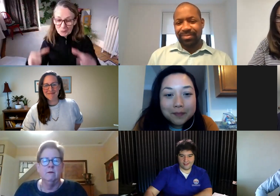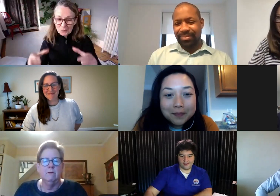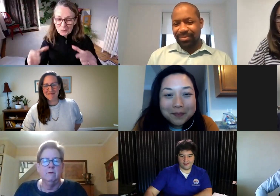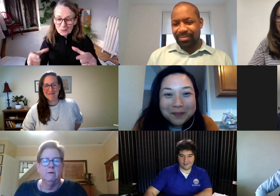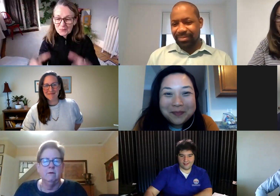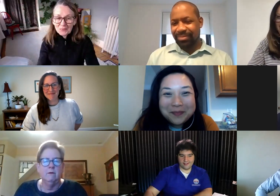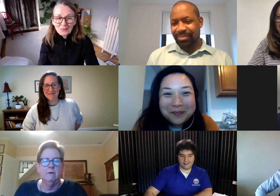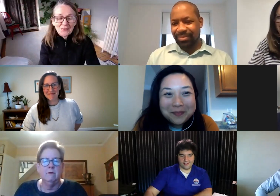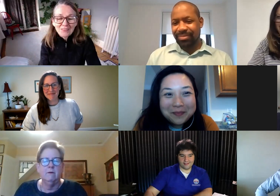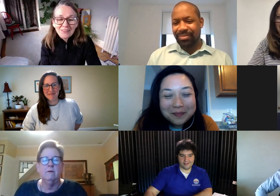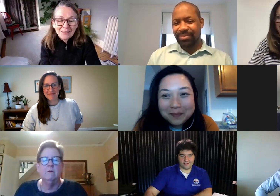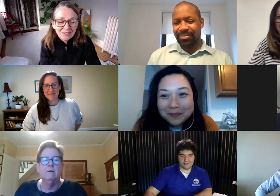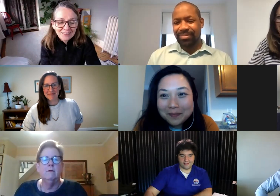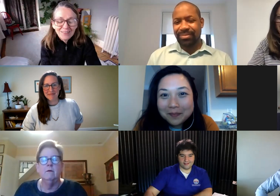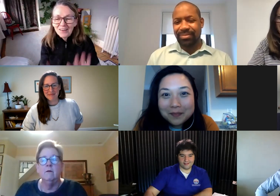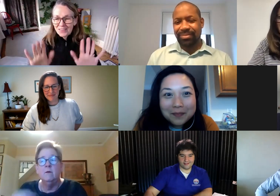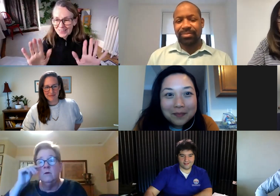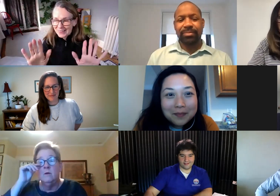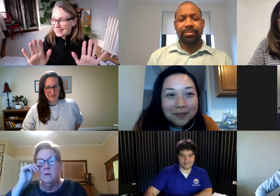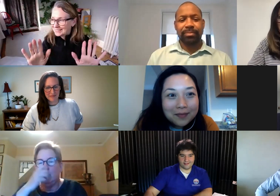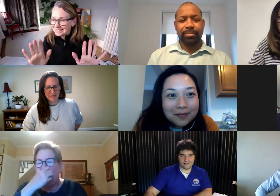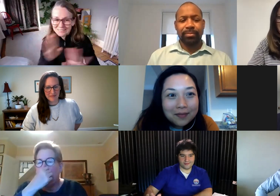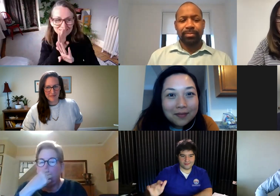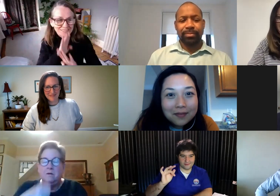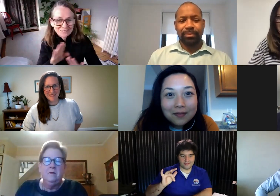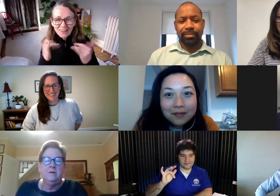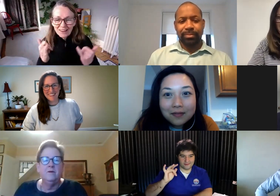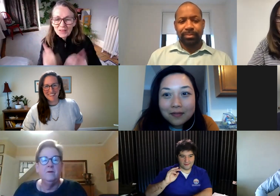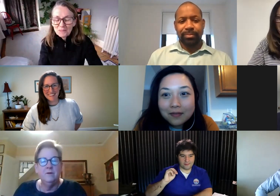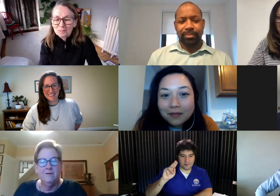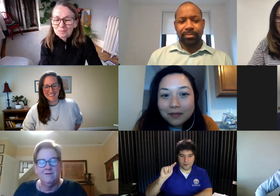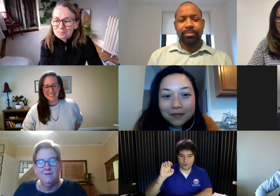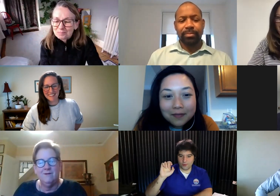I think we got it under control. All right.